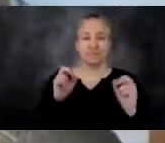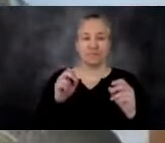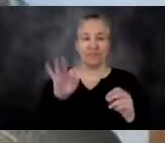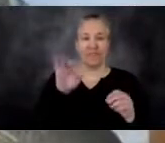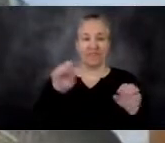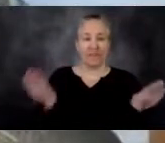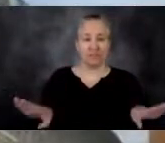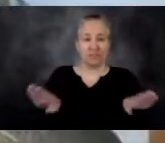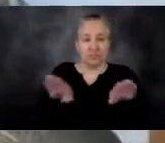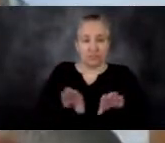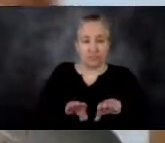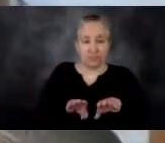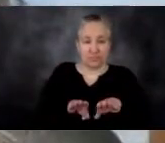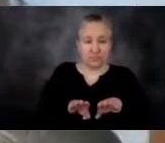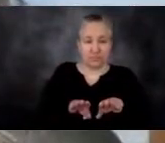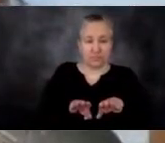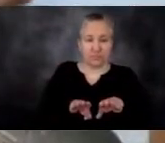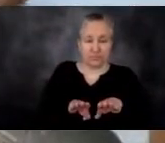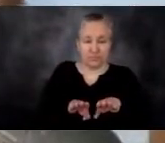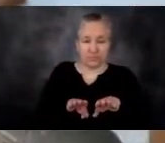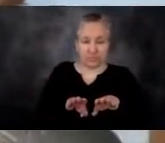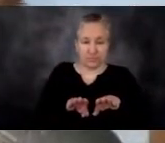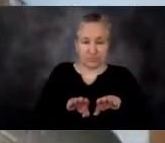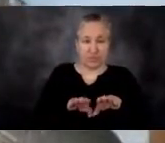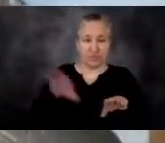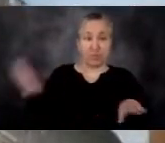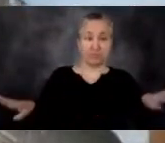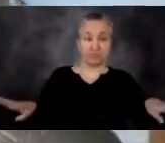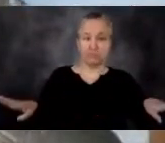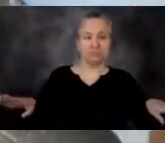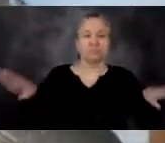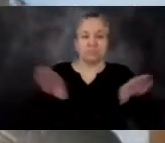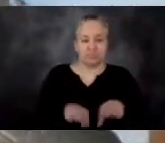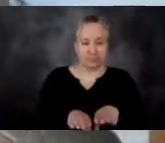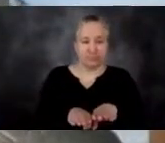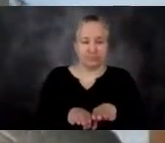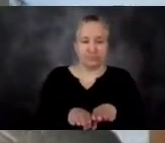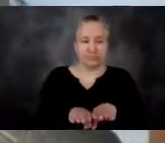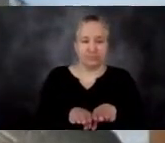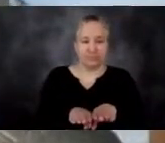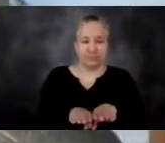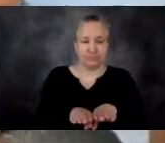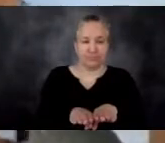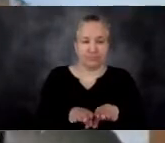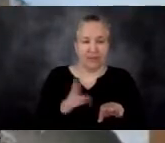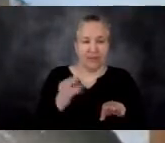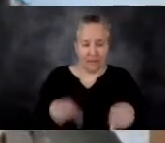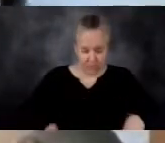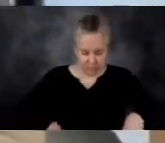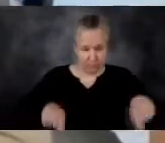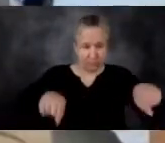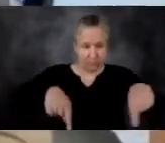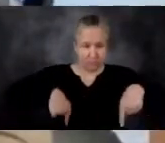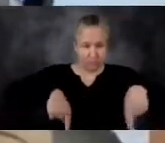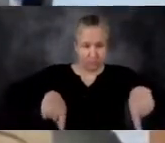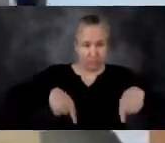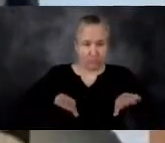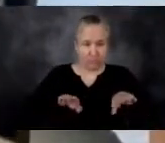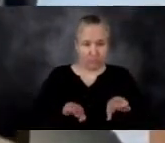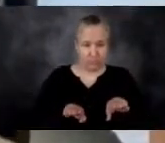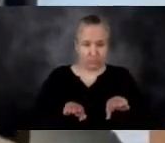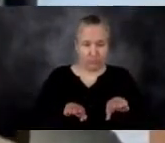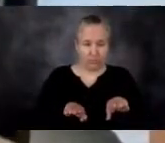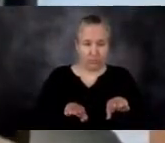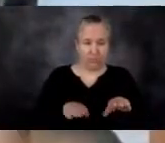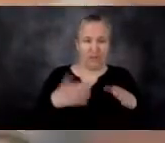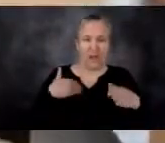feet so you can actually put them closer now versus the wide position. Put them so they're in line with your hips. From here, we're gonna do just a little bit of upper